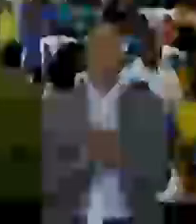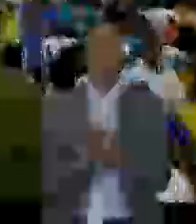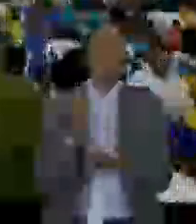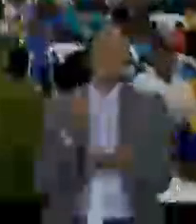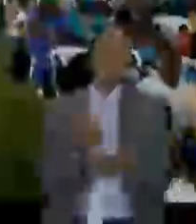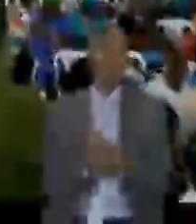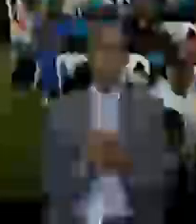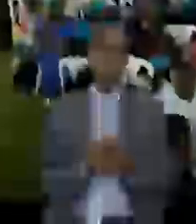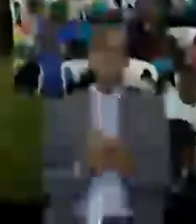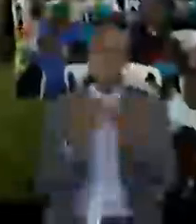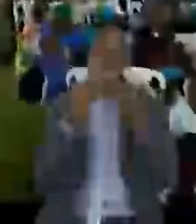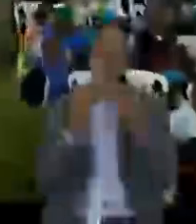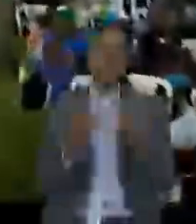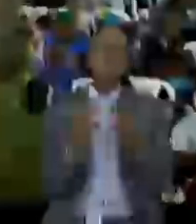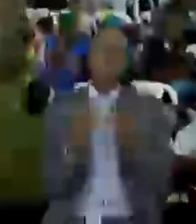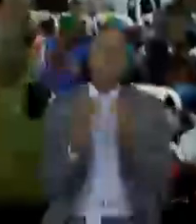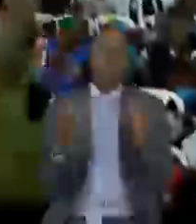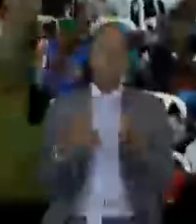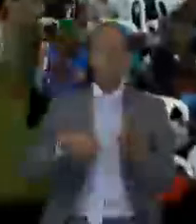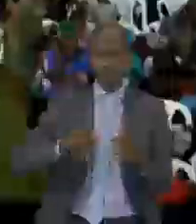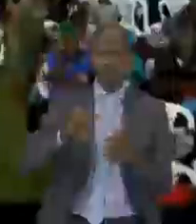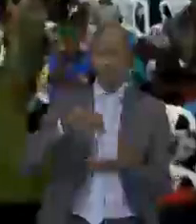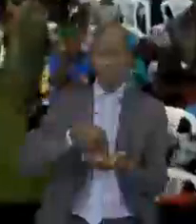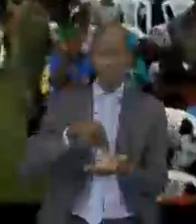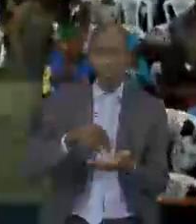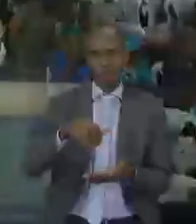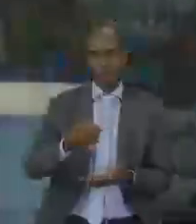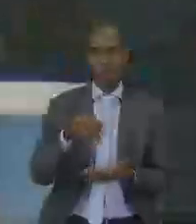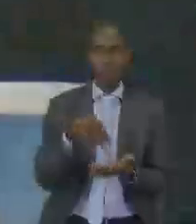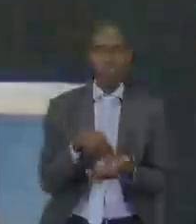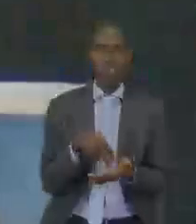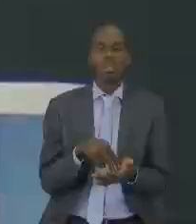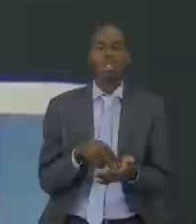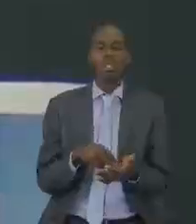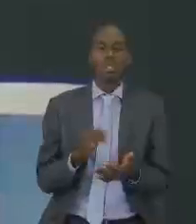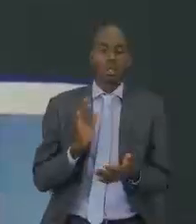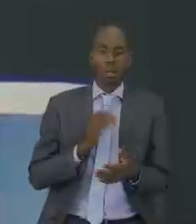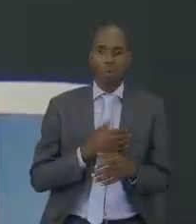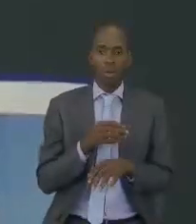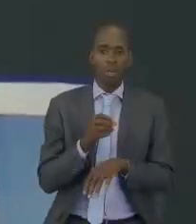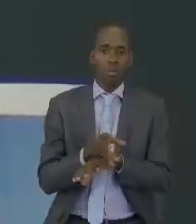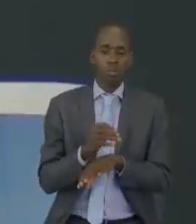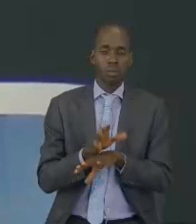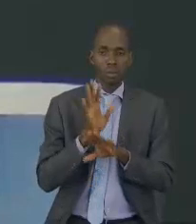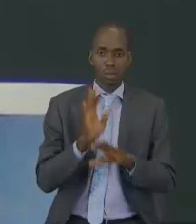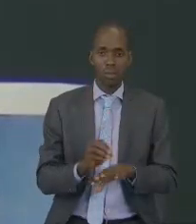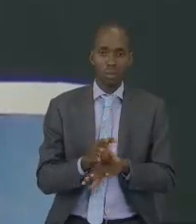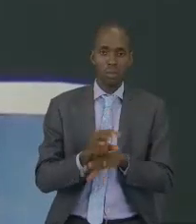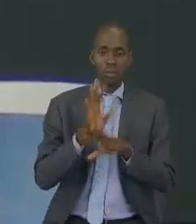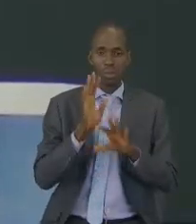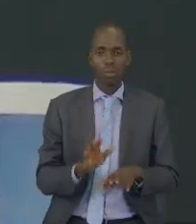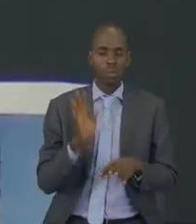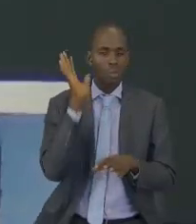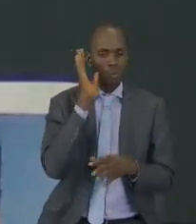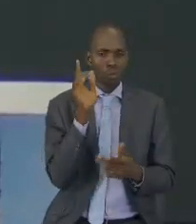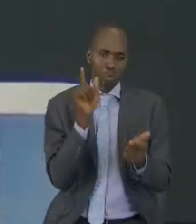Amen. Thank you very much. Keep on standing. Our counselors are there and they will interact with